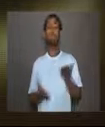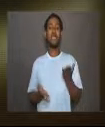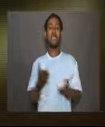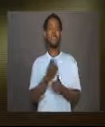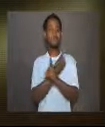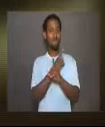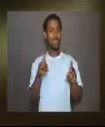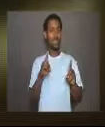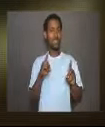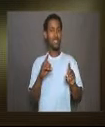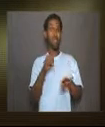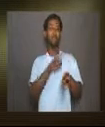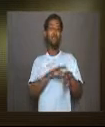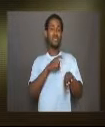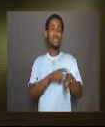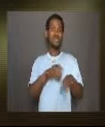and periodic elections.